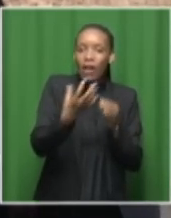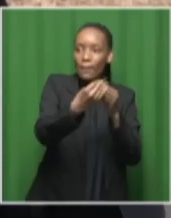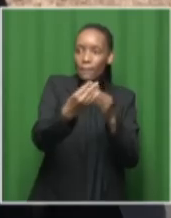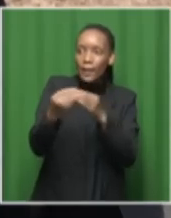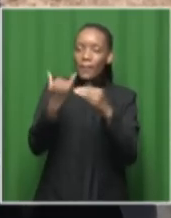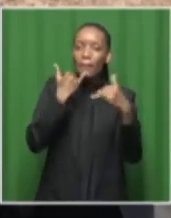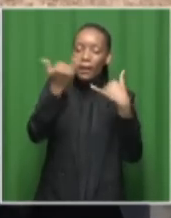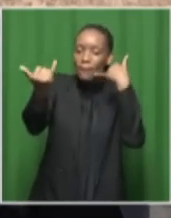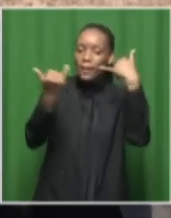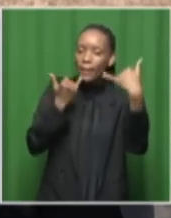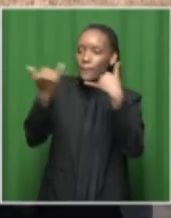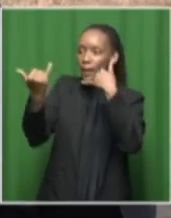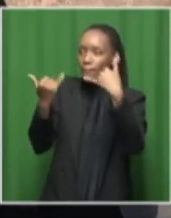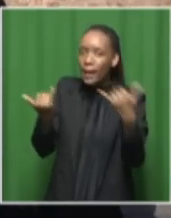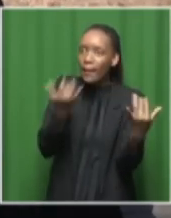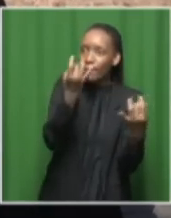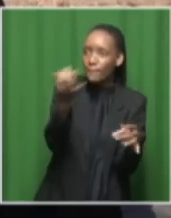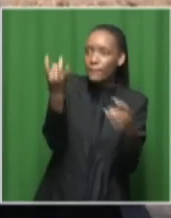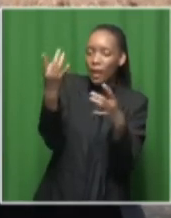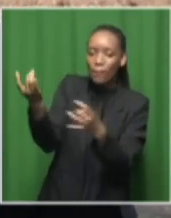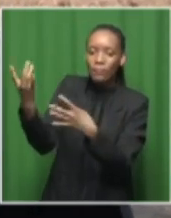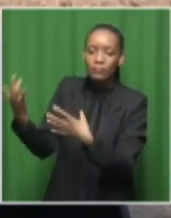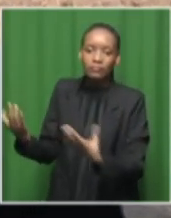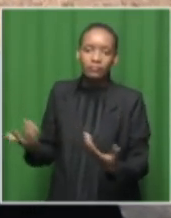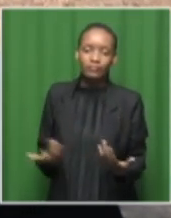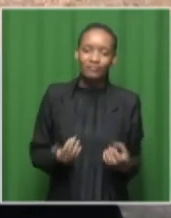members, with acquaintances of